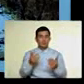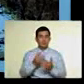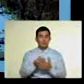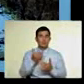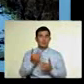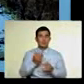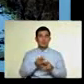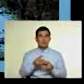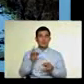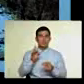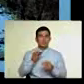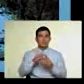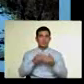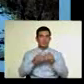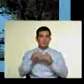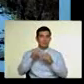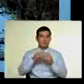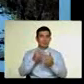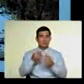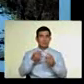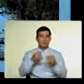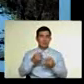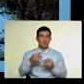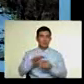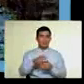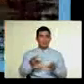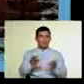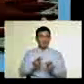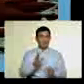ular qatlam-qatlam holda yer ustida yotadi.